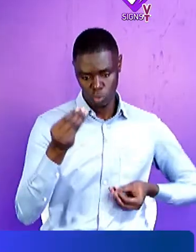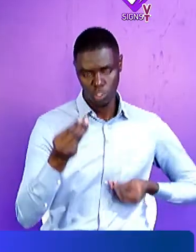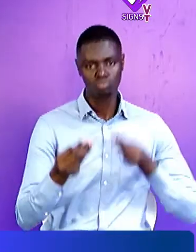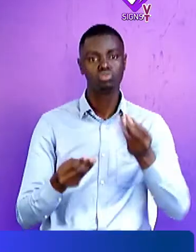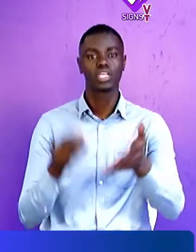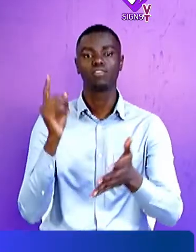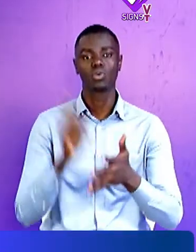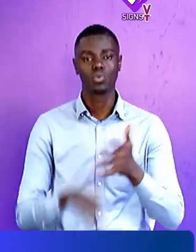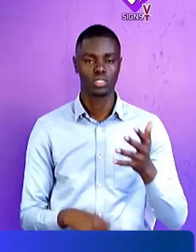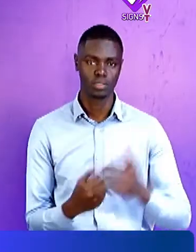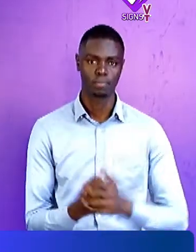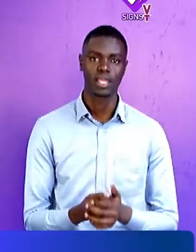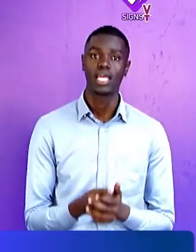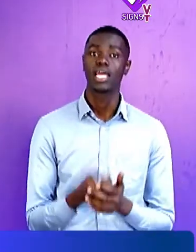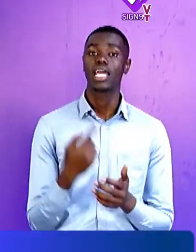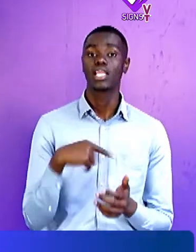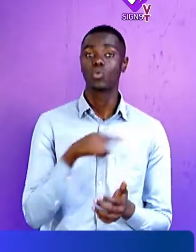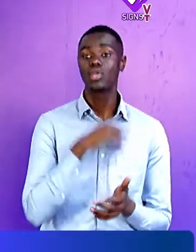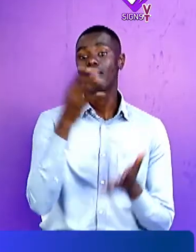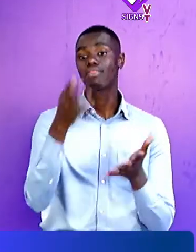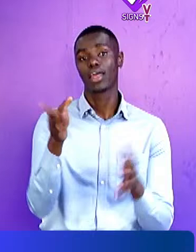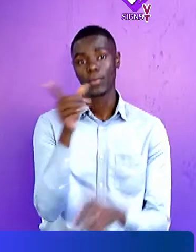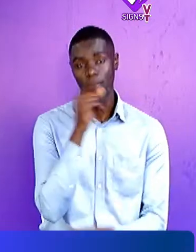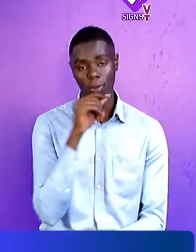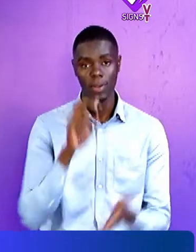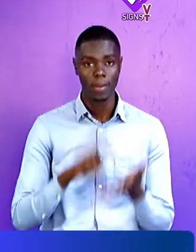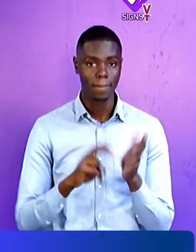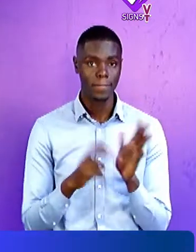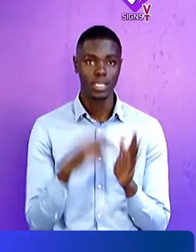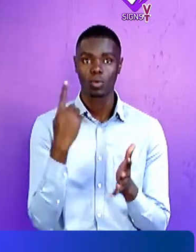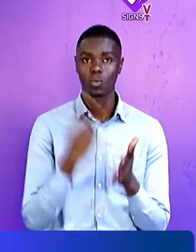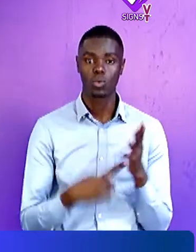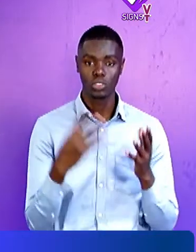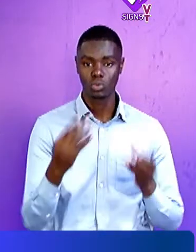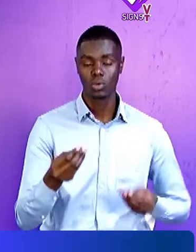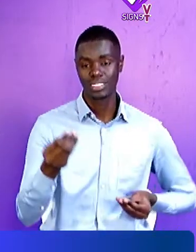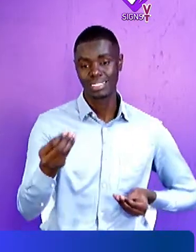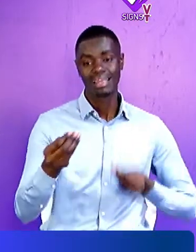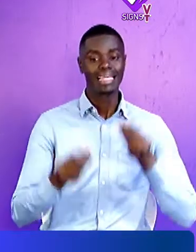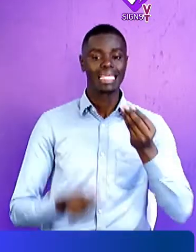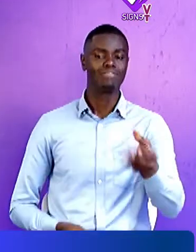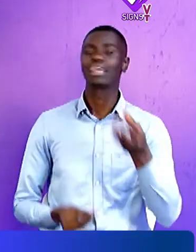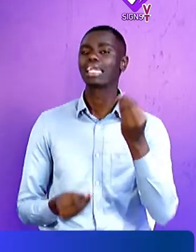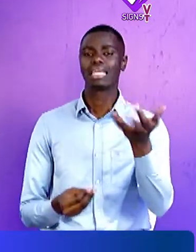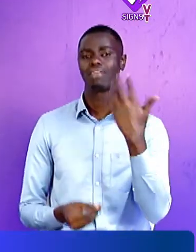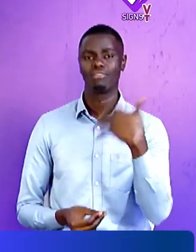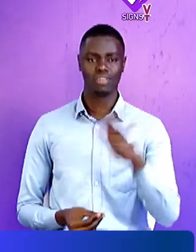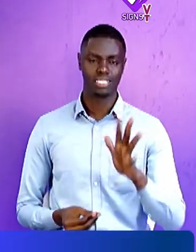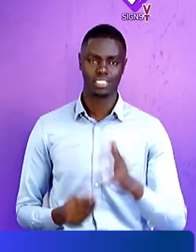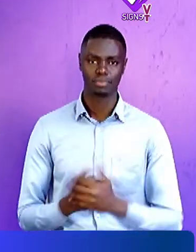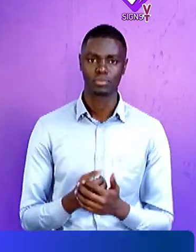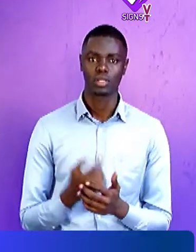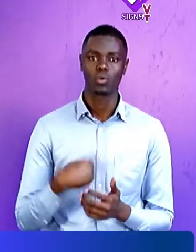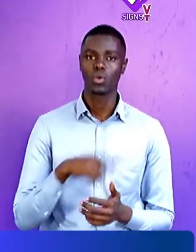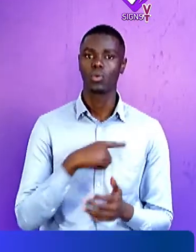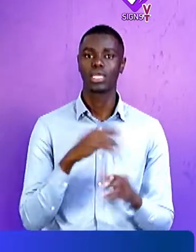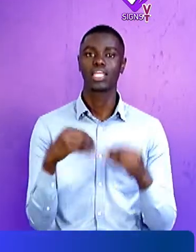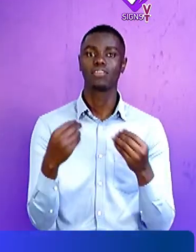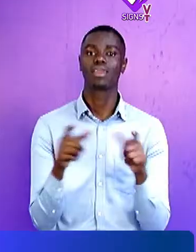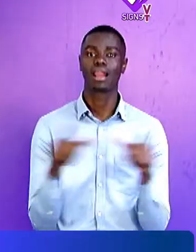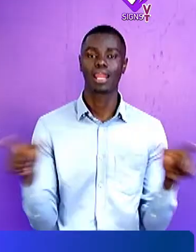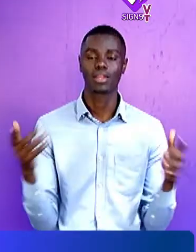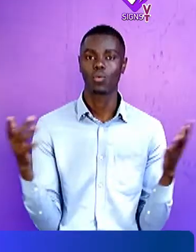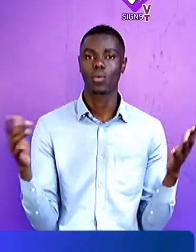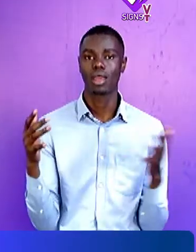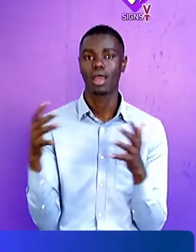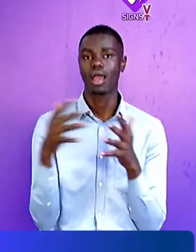problem. But now that we are there, which means what we're supposed to give to have it, we've already given. Yeah. We're supposed to give land where the US could be